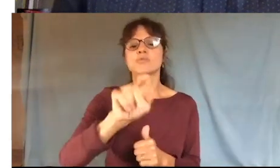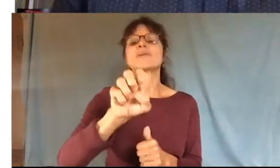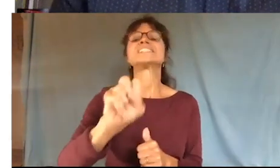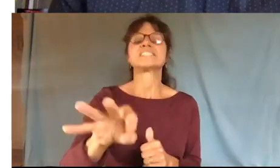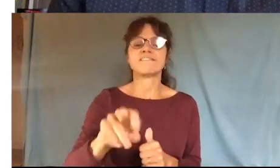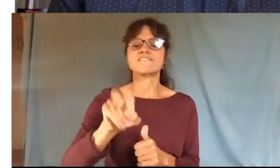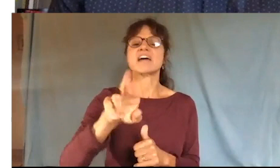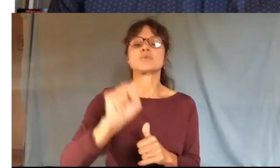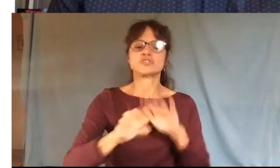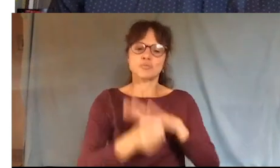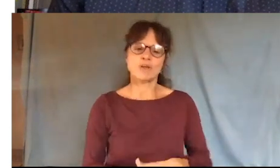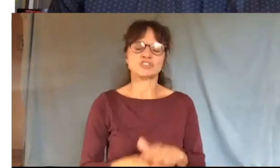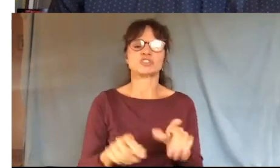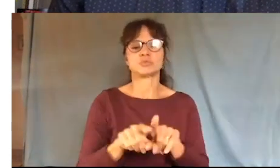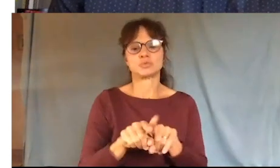viral suppression. Next slide.